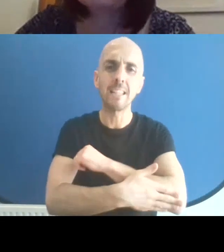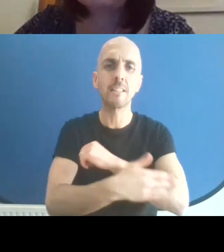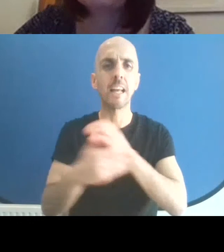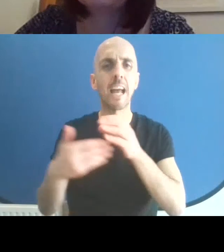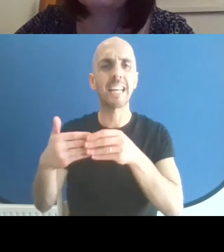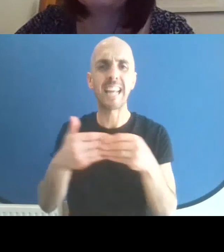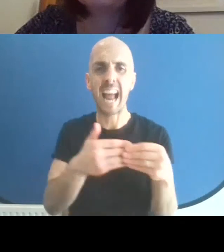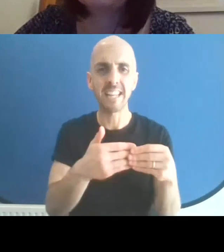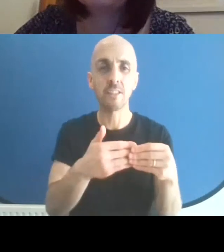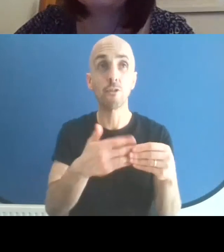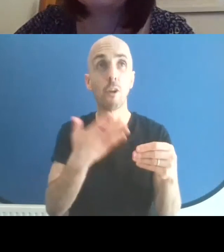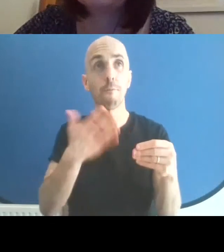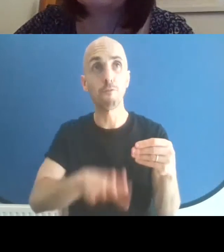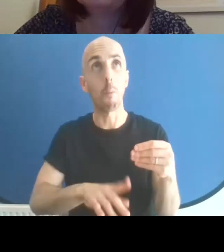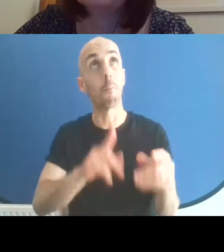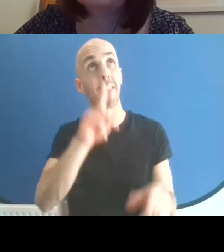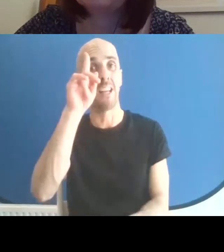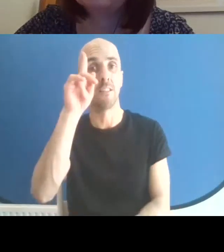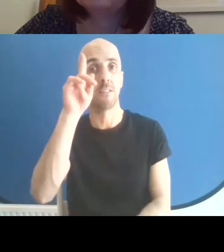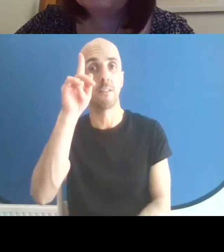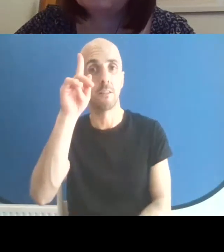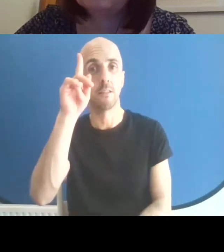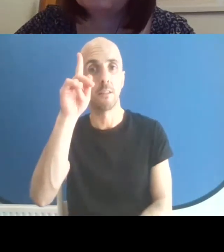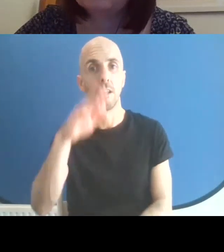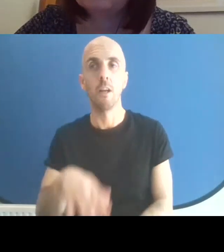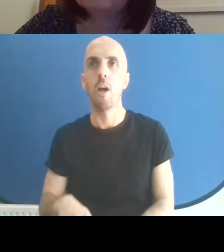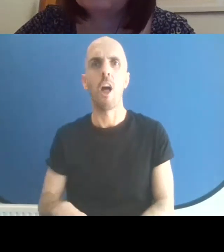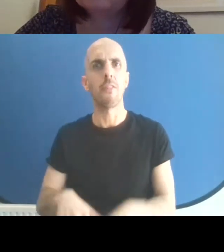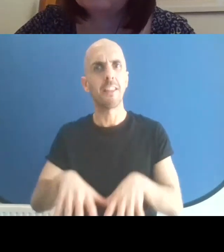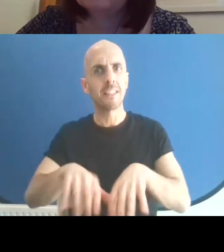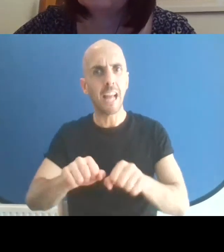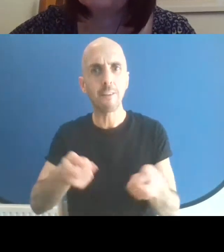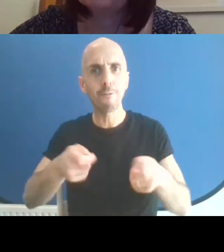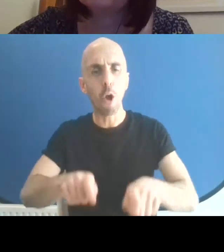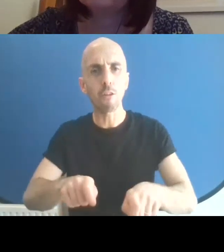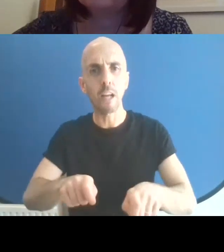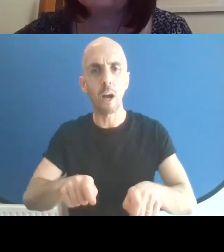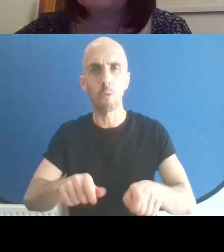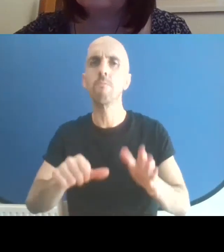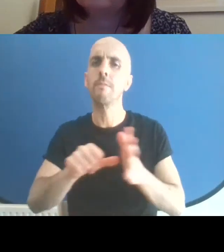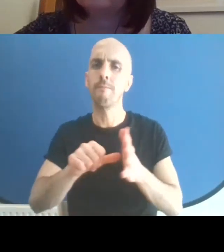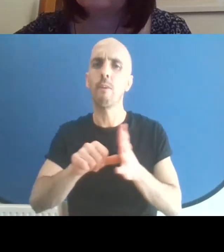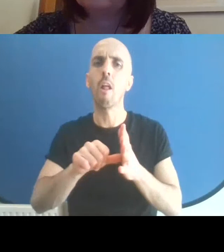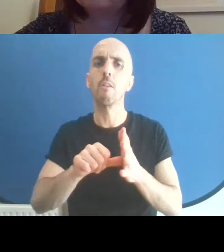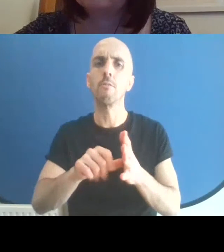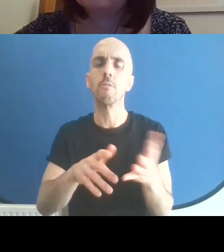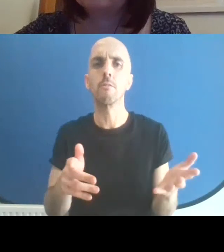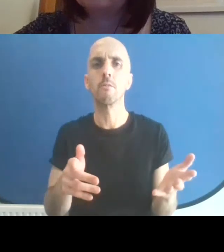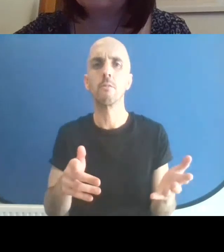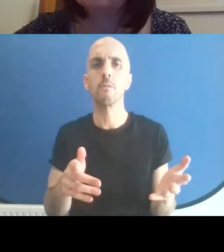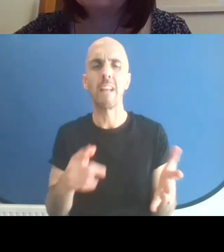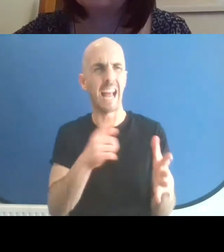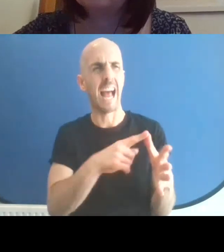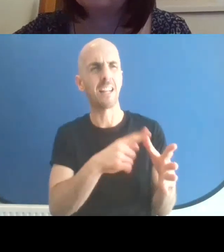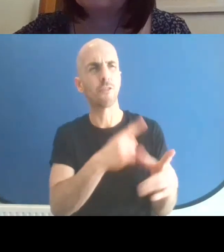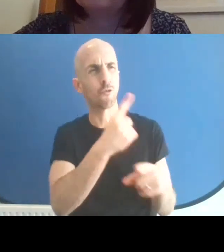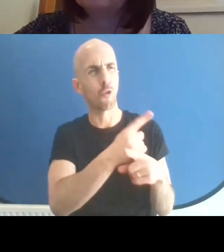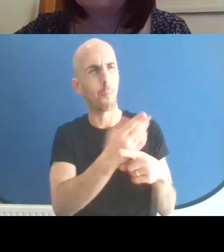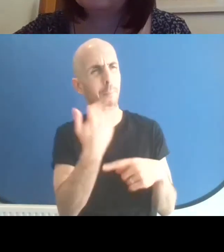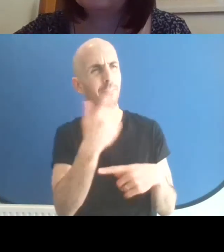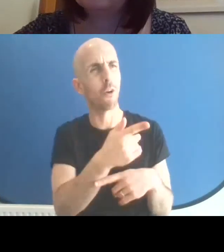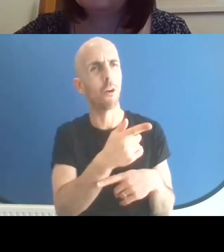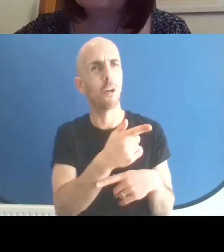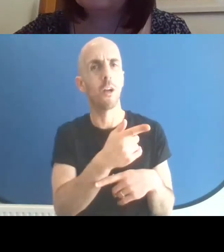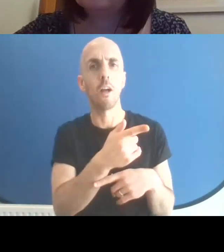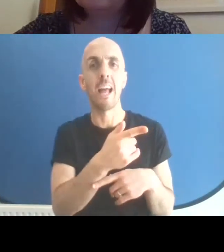interact with people. In the very early days, it was very, very difficult. I think, as Alison mentioned in part of the presentation, you know, guidance was